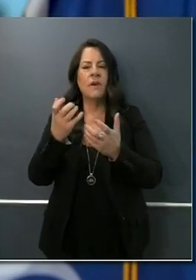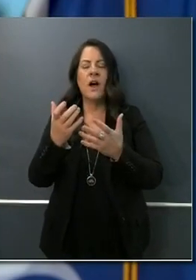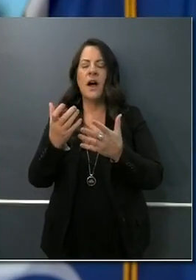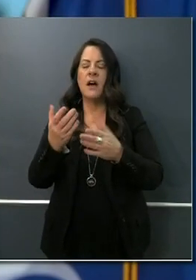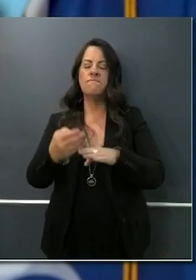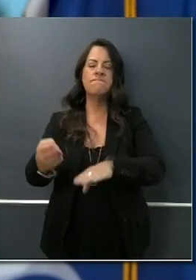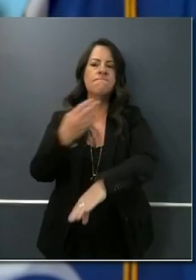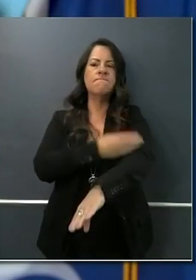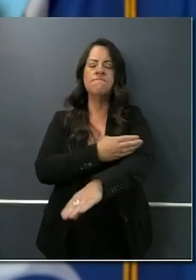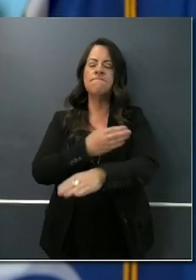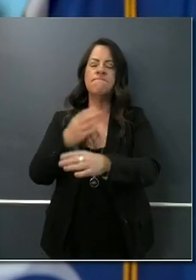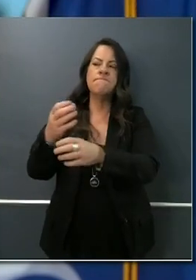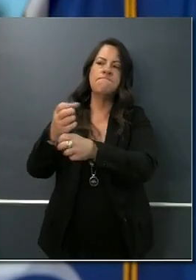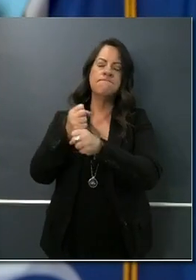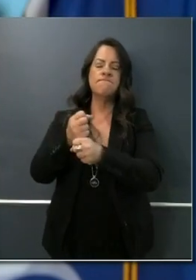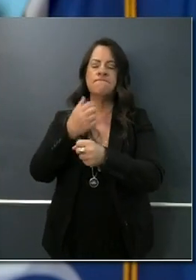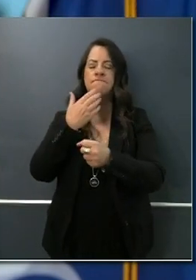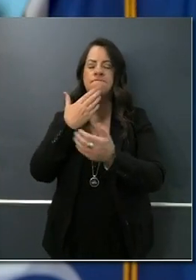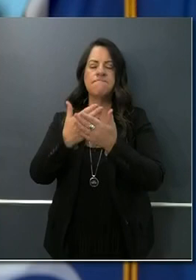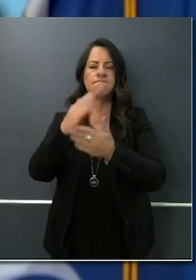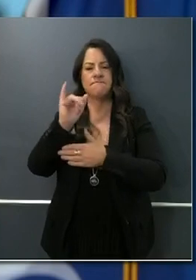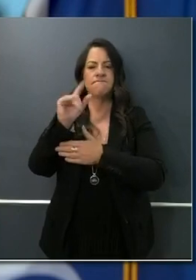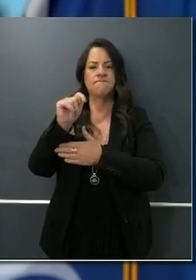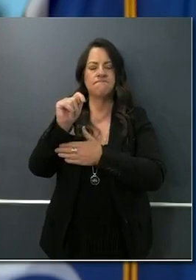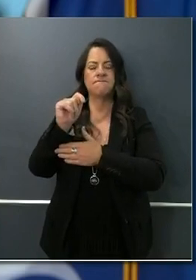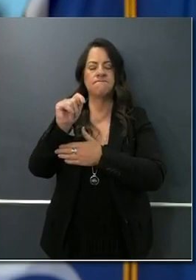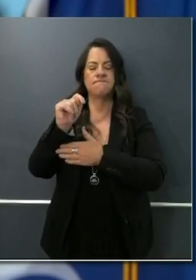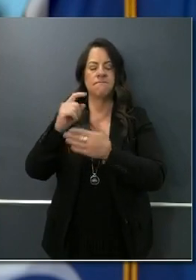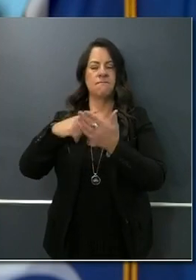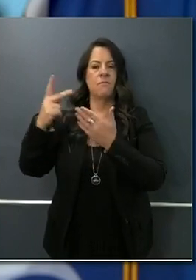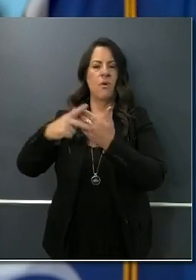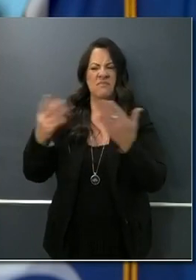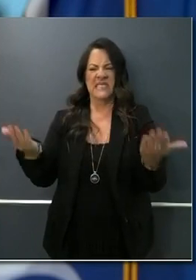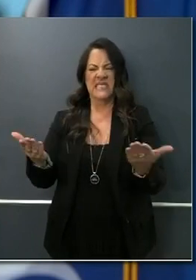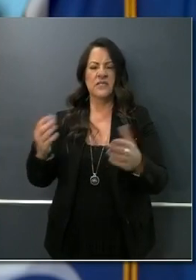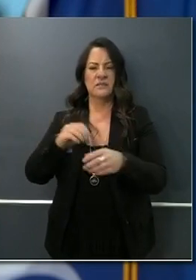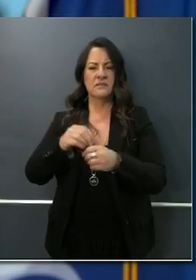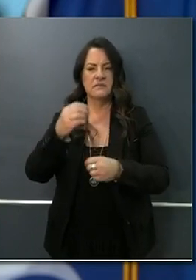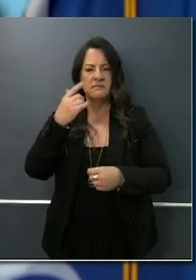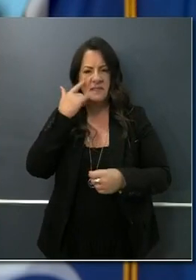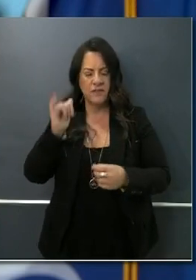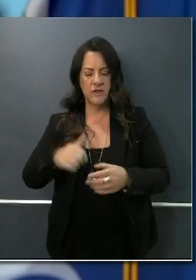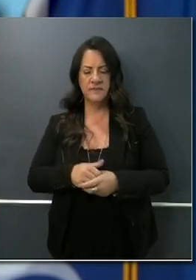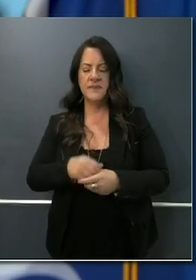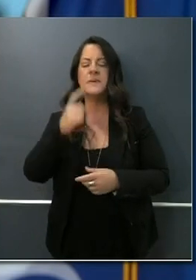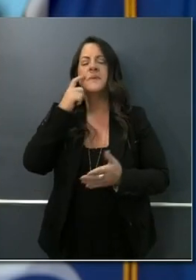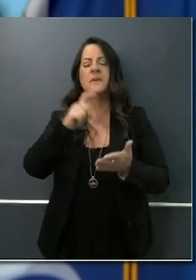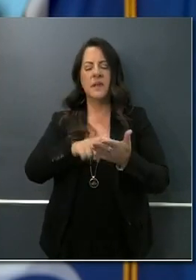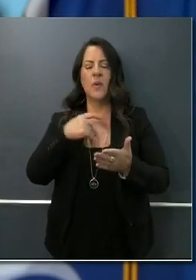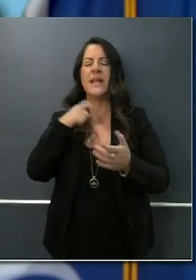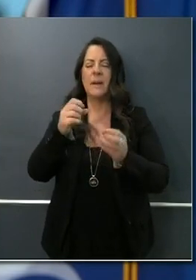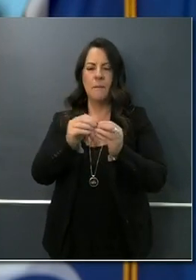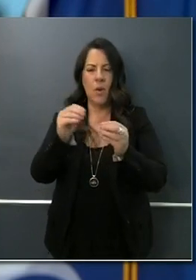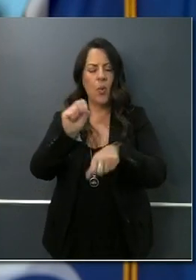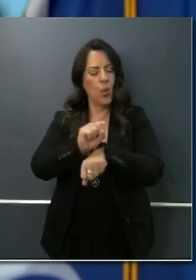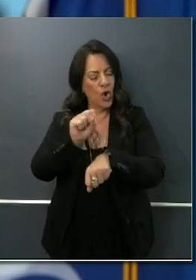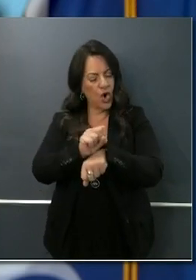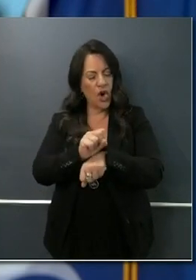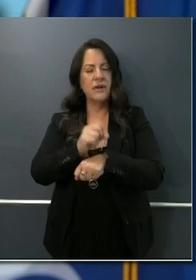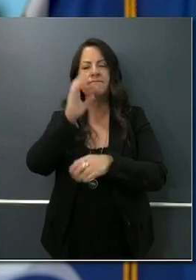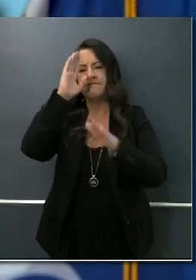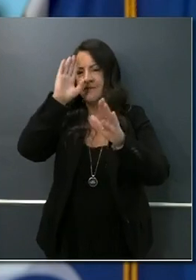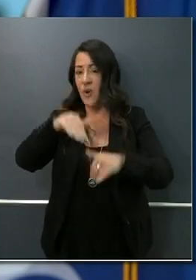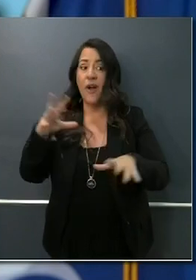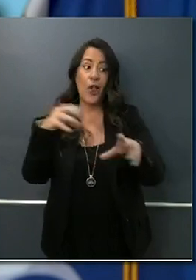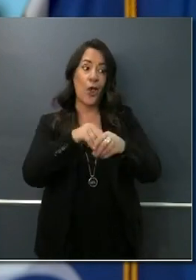procurement. And while we were making some progress over this last year, we recognize we have a lot more progress that needs to be made, including the Department of